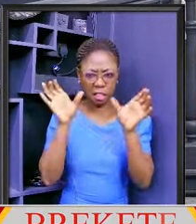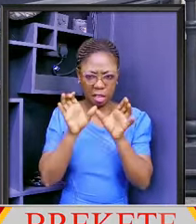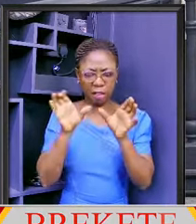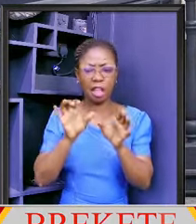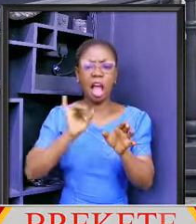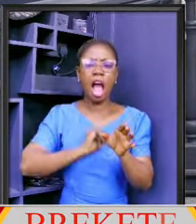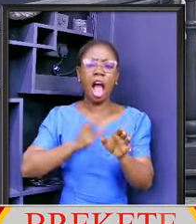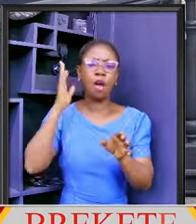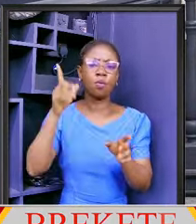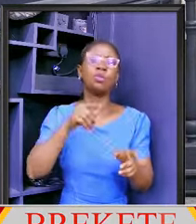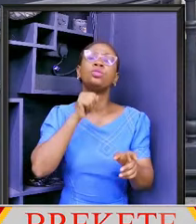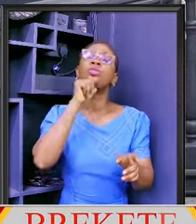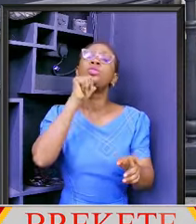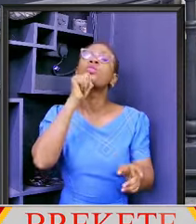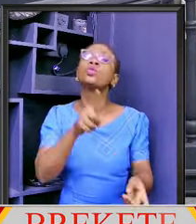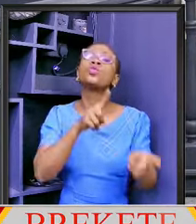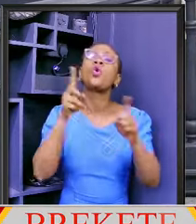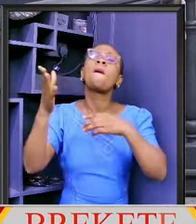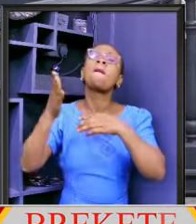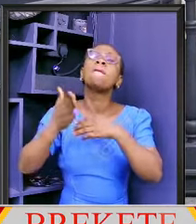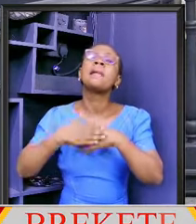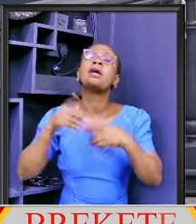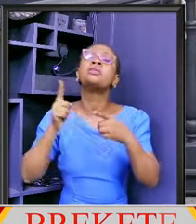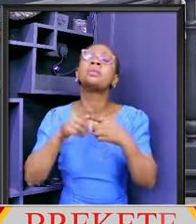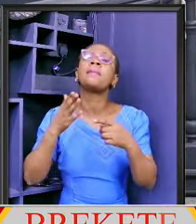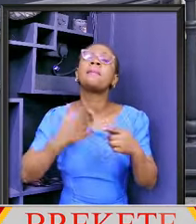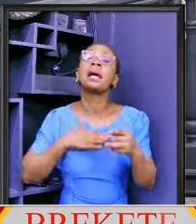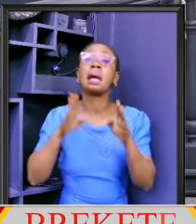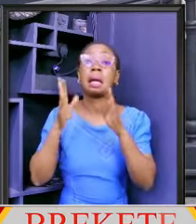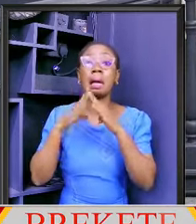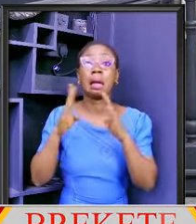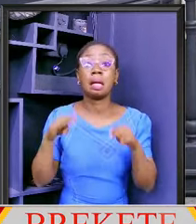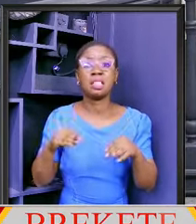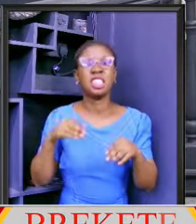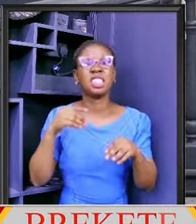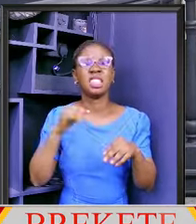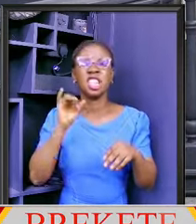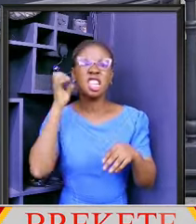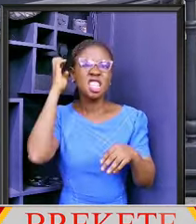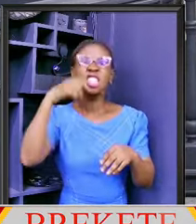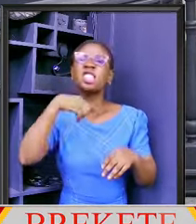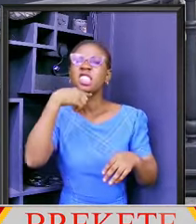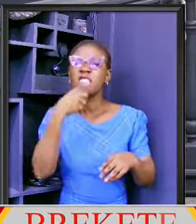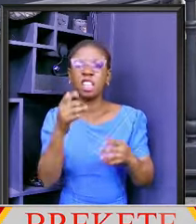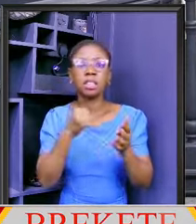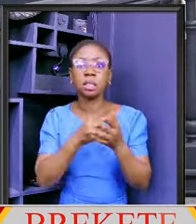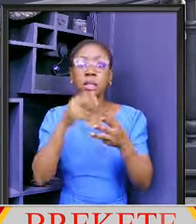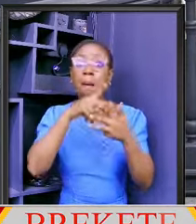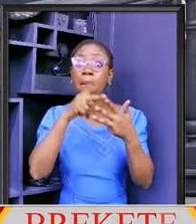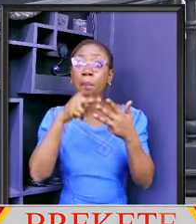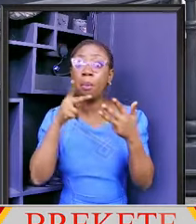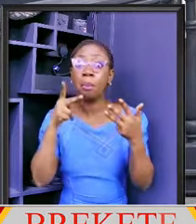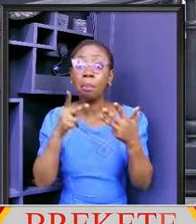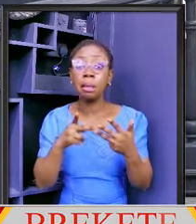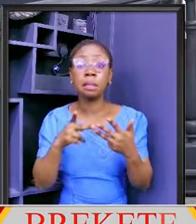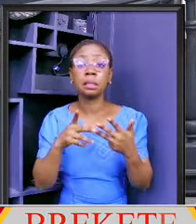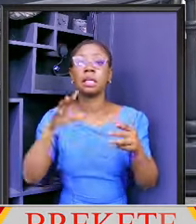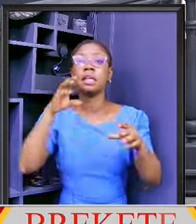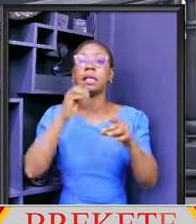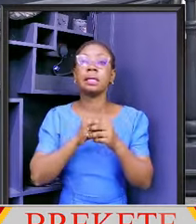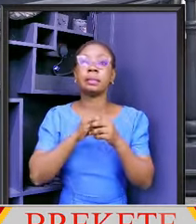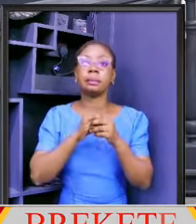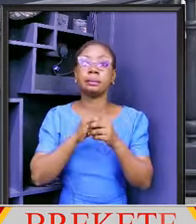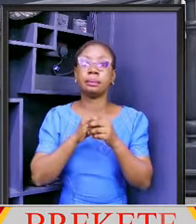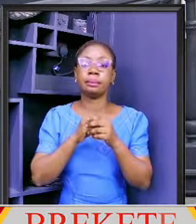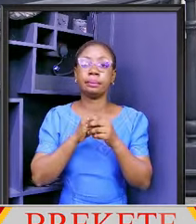you? In front of the deputy director. He said it I'm publicly. Telling you, I'm telling you. In the presence